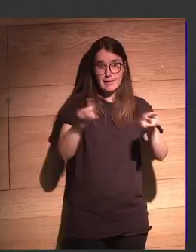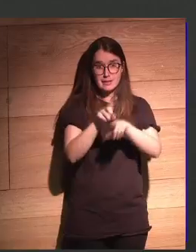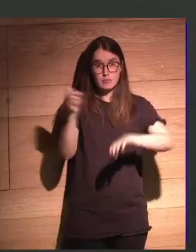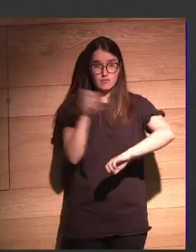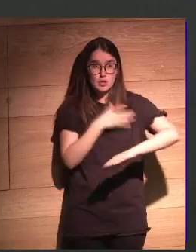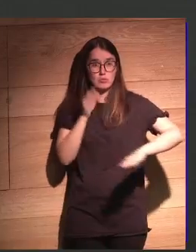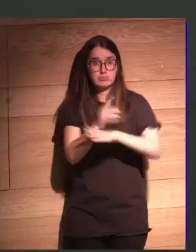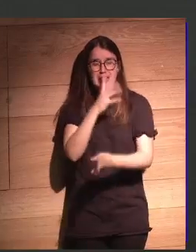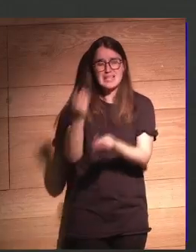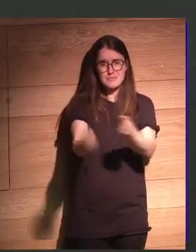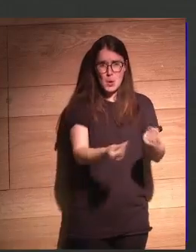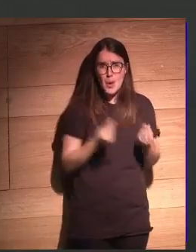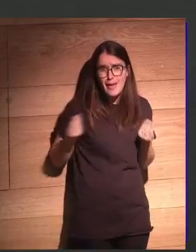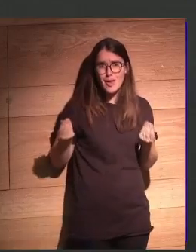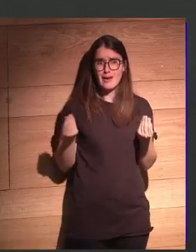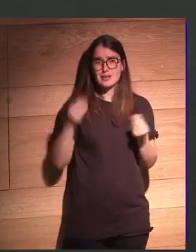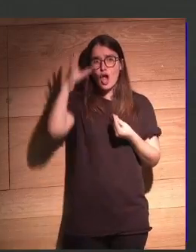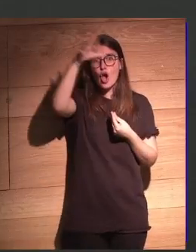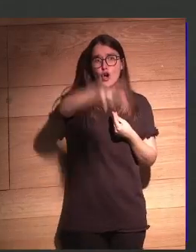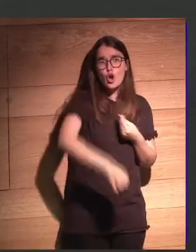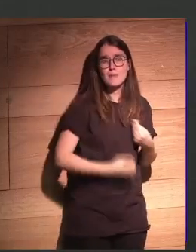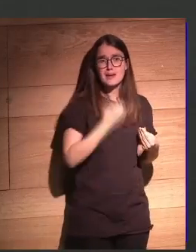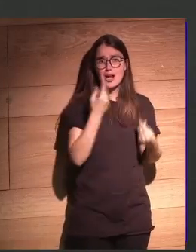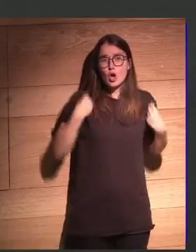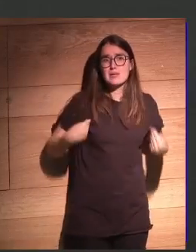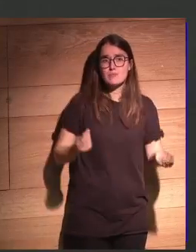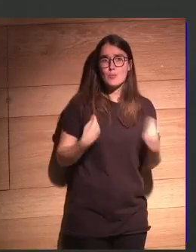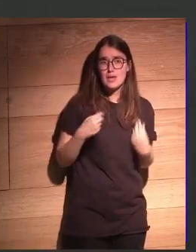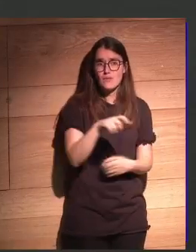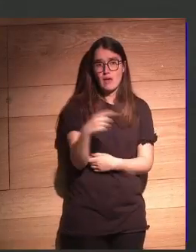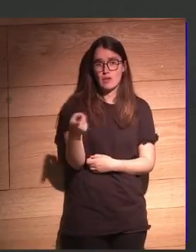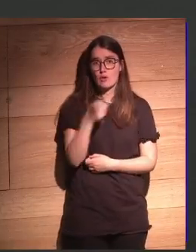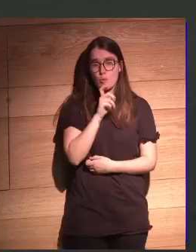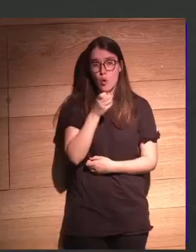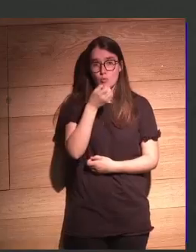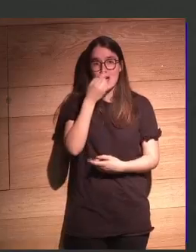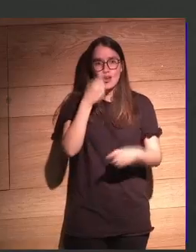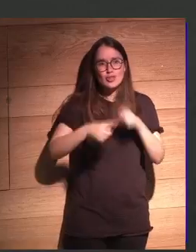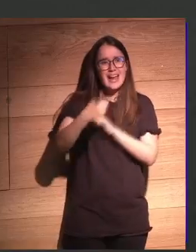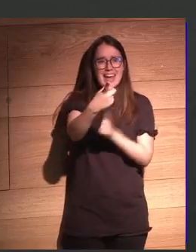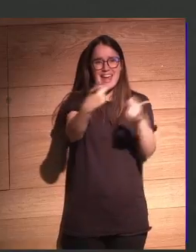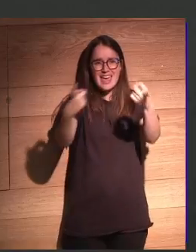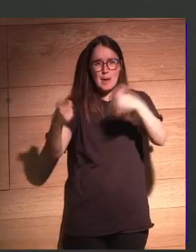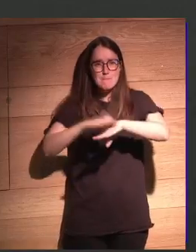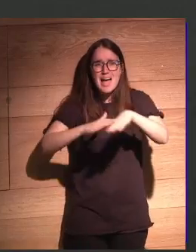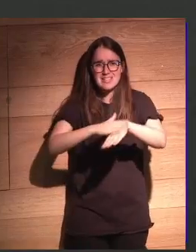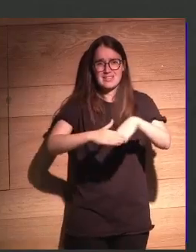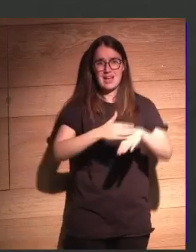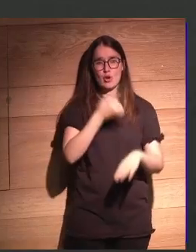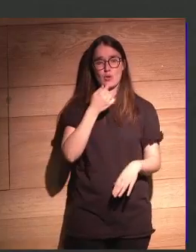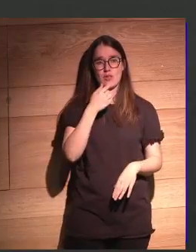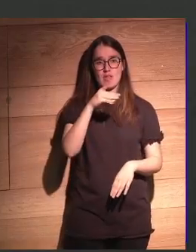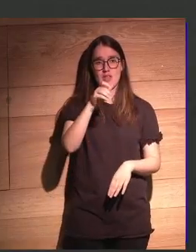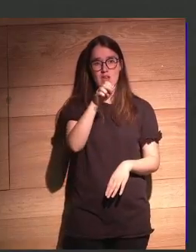is a basic need for people. How did we let these people, these investment